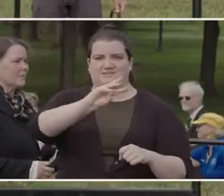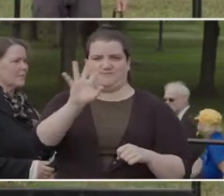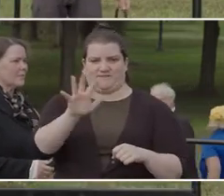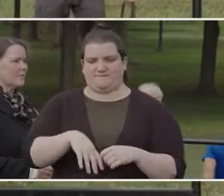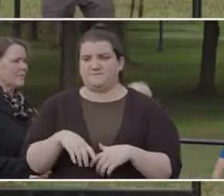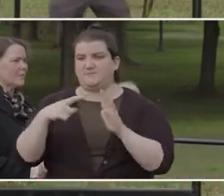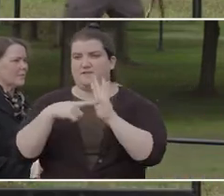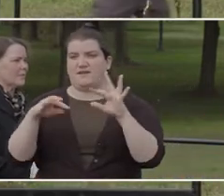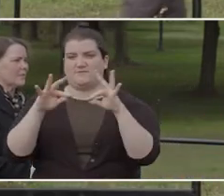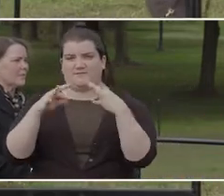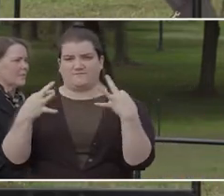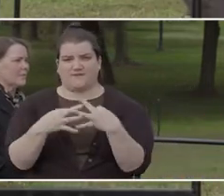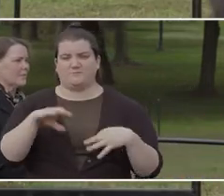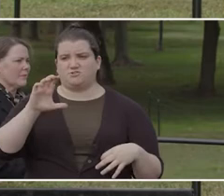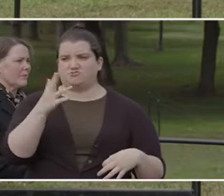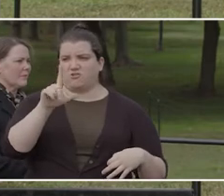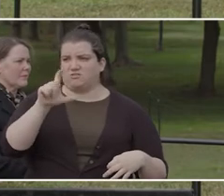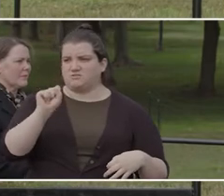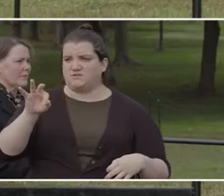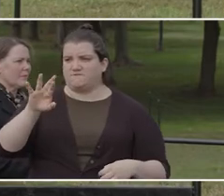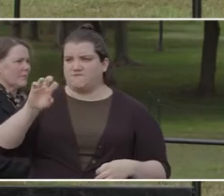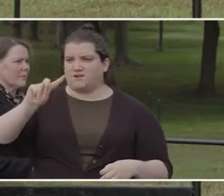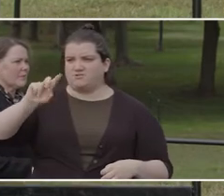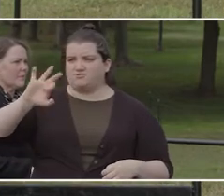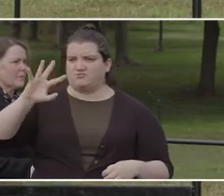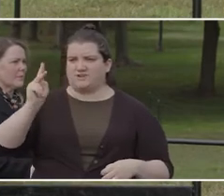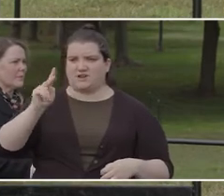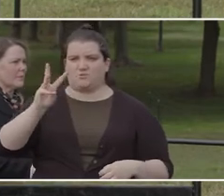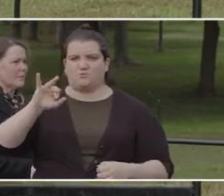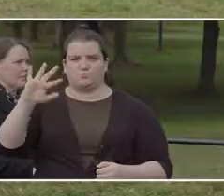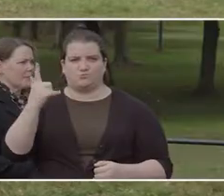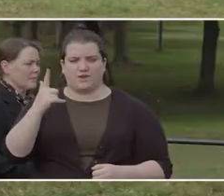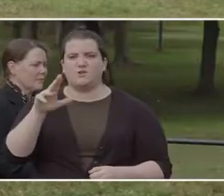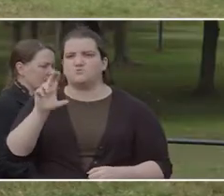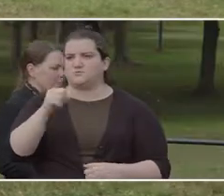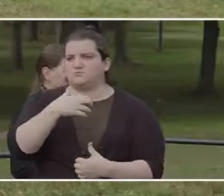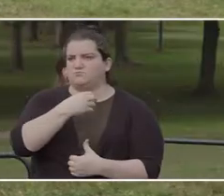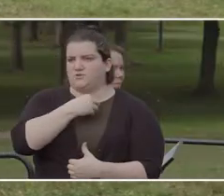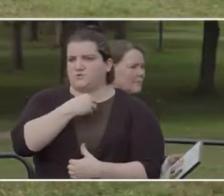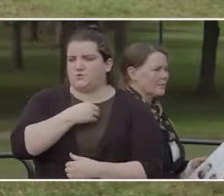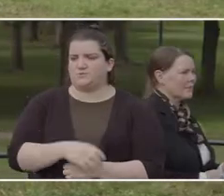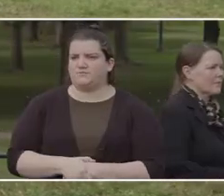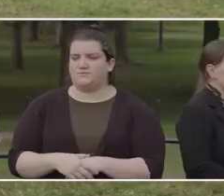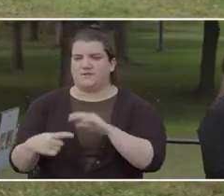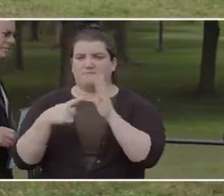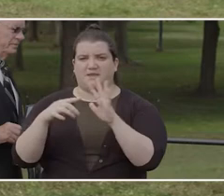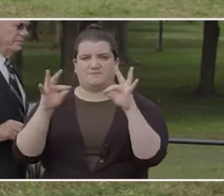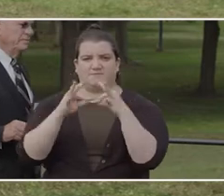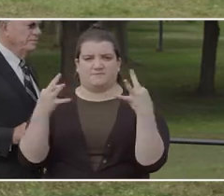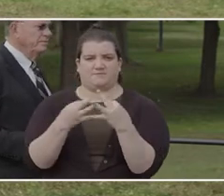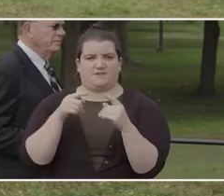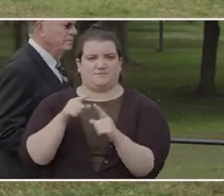1965. On behalf of the family of Charles Frederick Wing, Marine Corps. On behalf of the